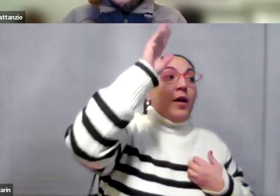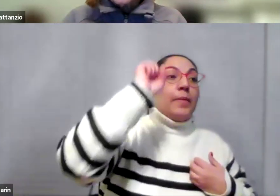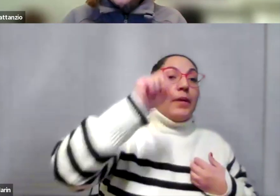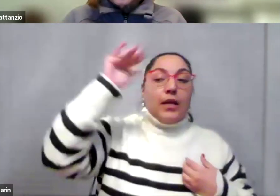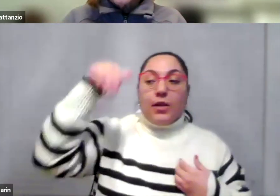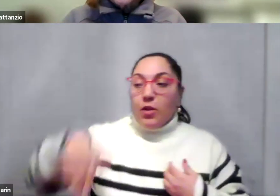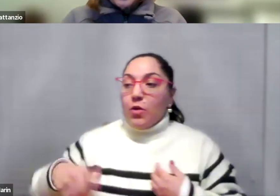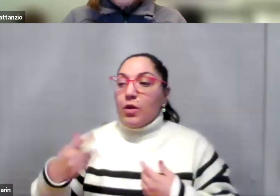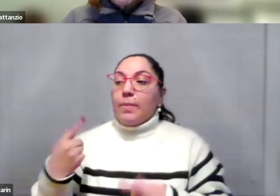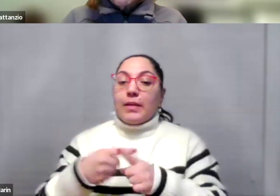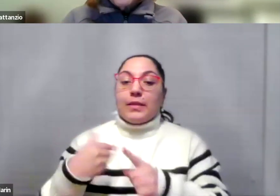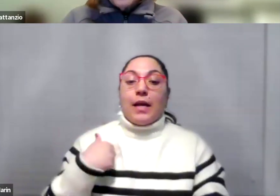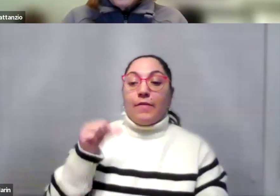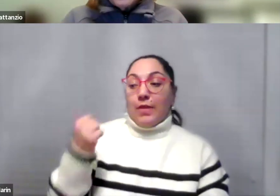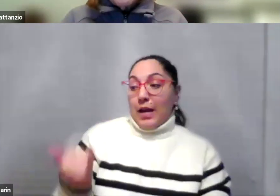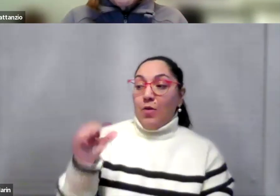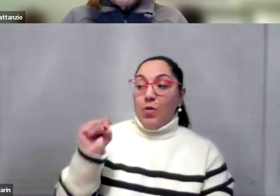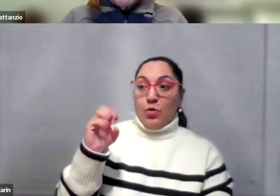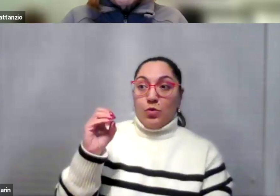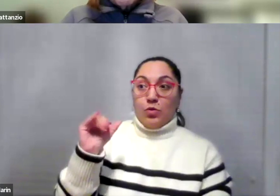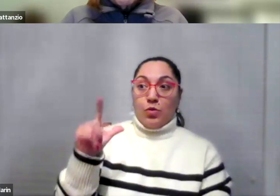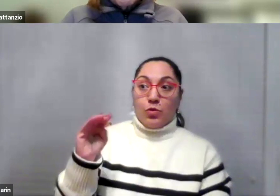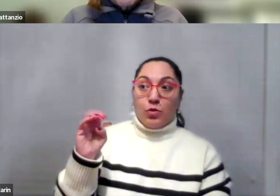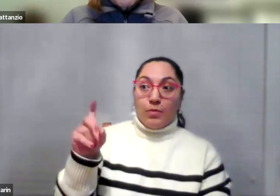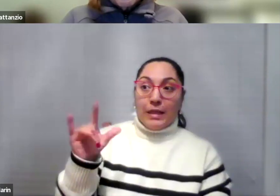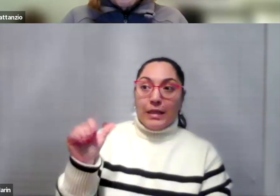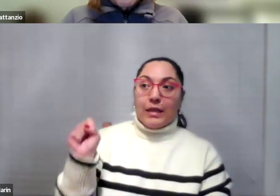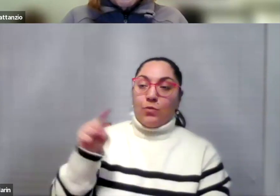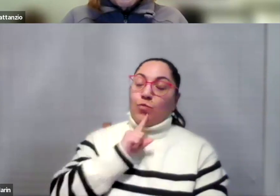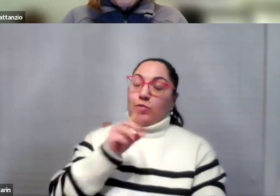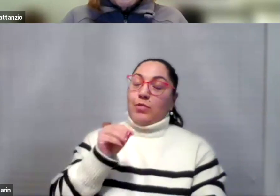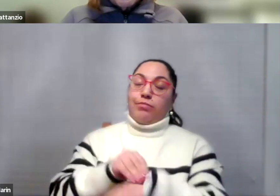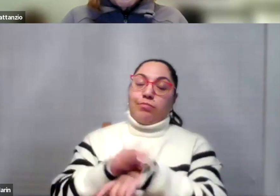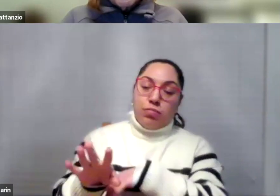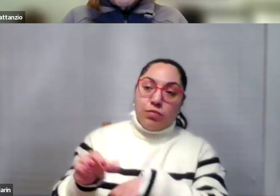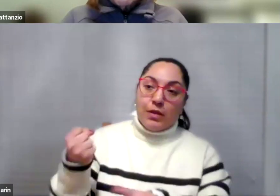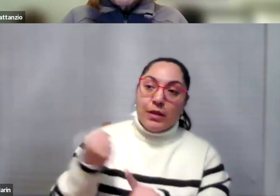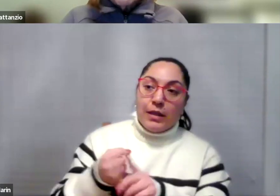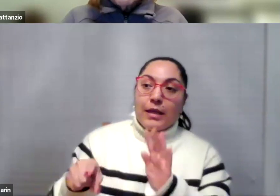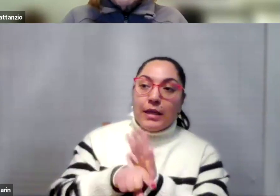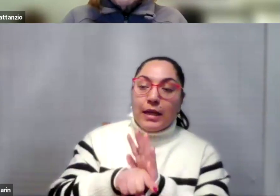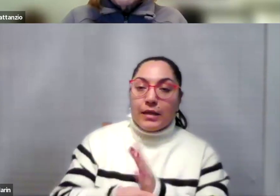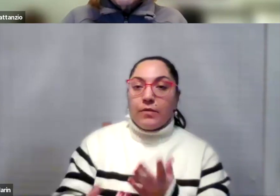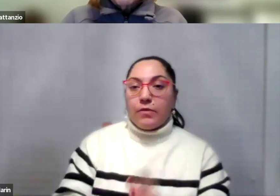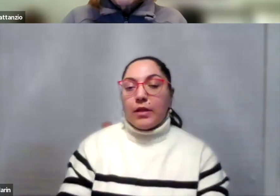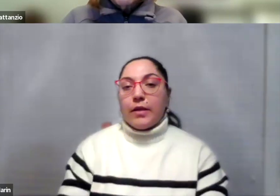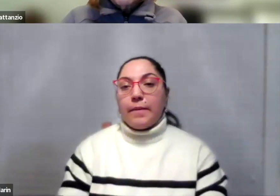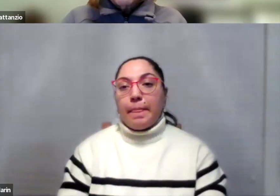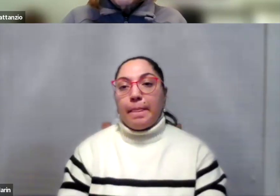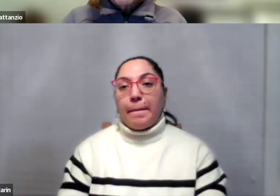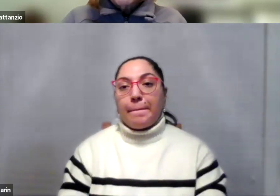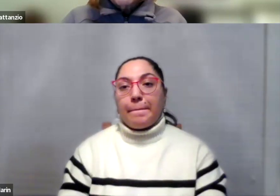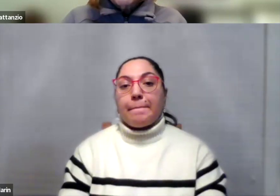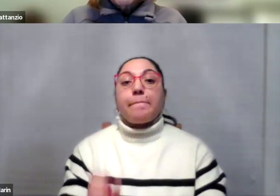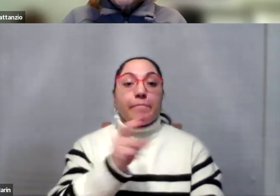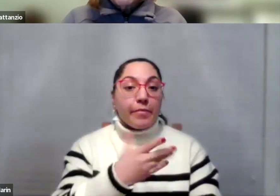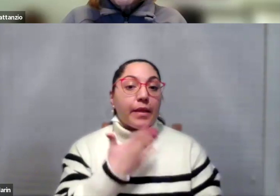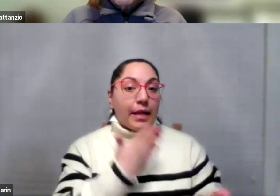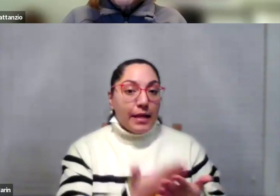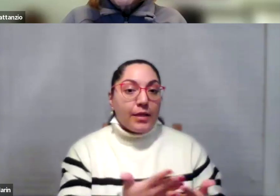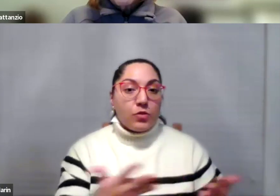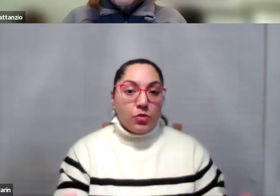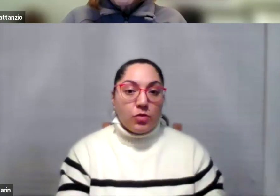of issues and concerns. All right. Yes, thank you so much.